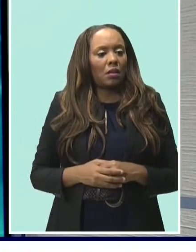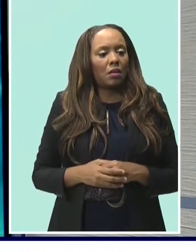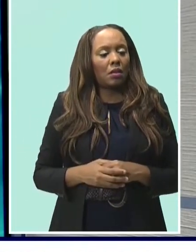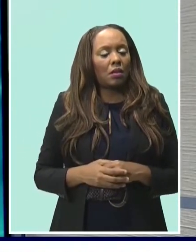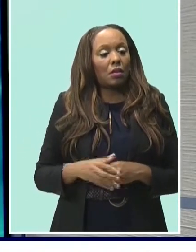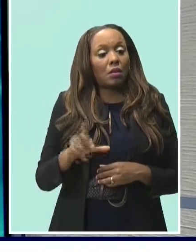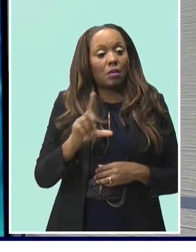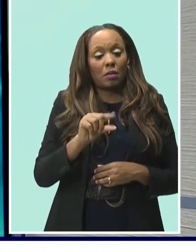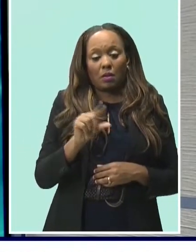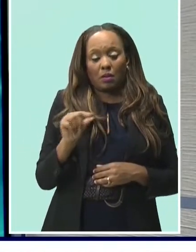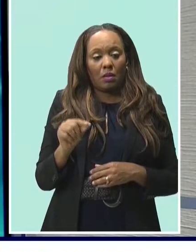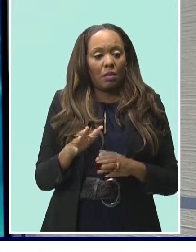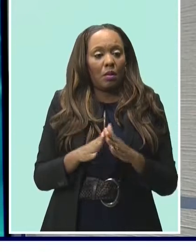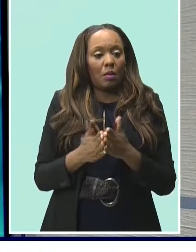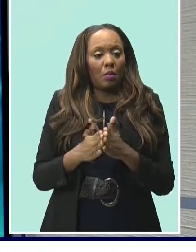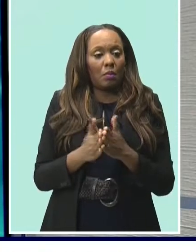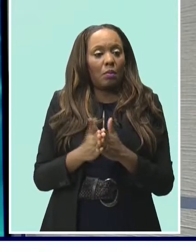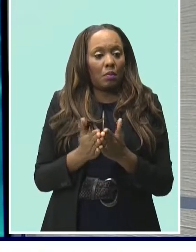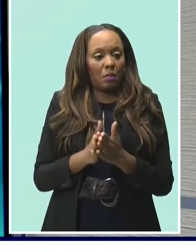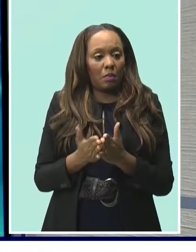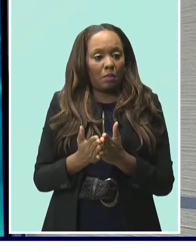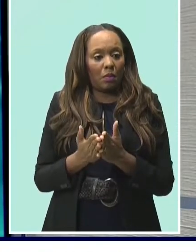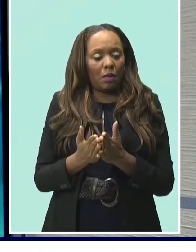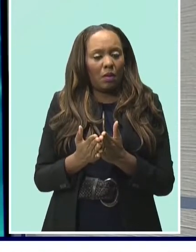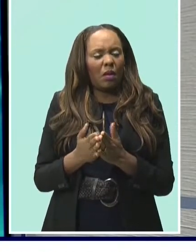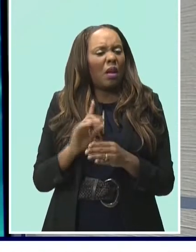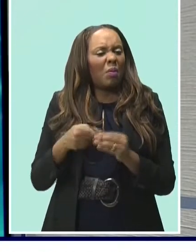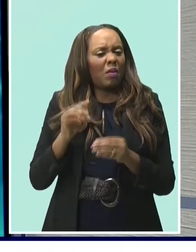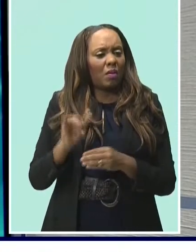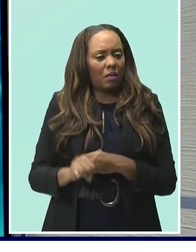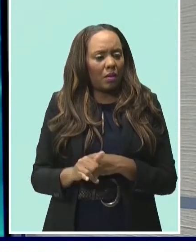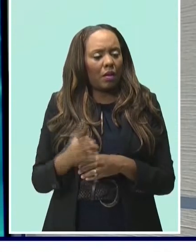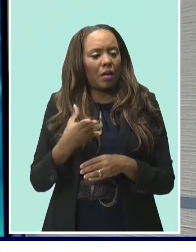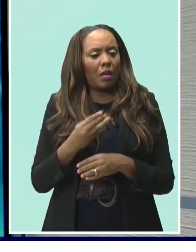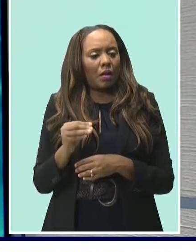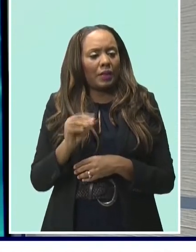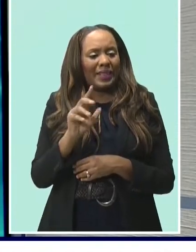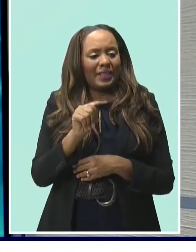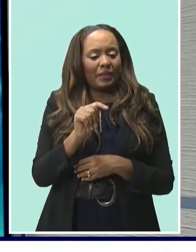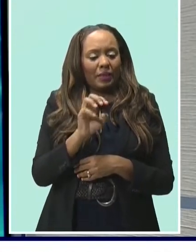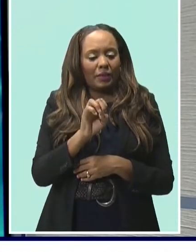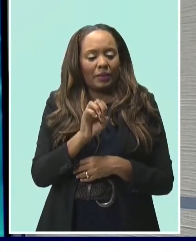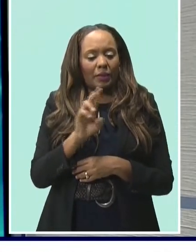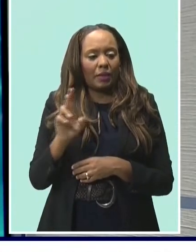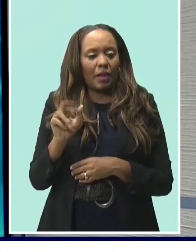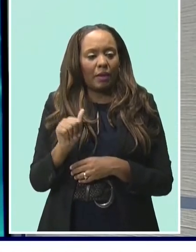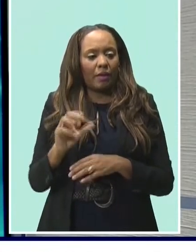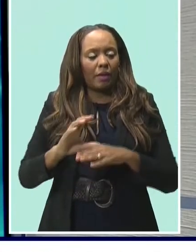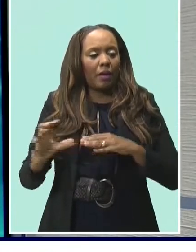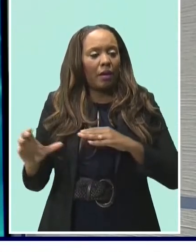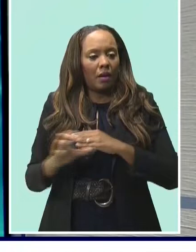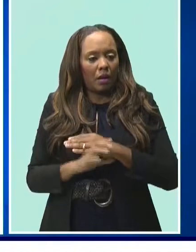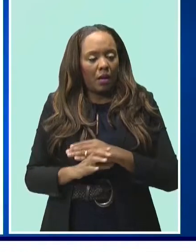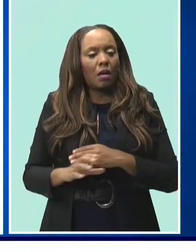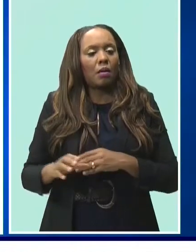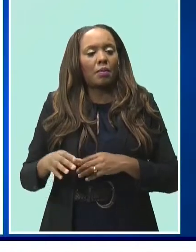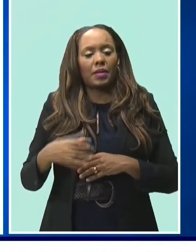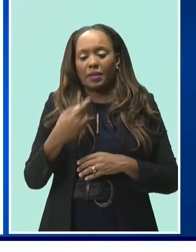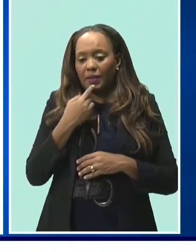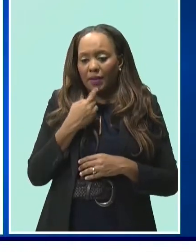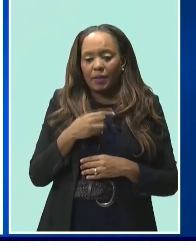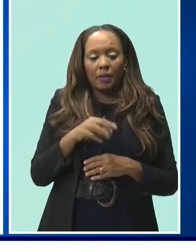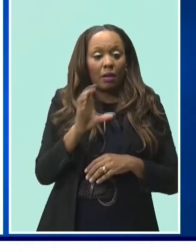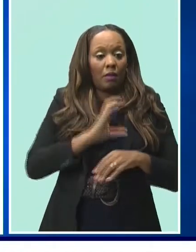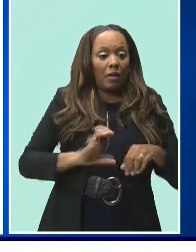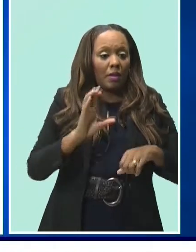2020 edition of Red Book, Terra Caribbean's premier annual publication on real estate in Barbados. While St. Michael has